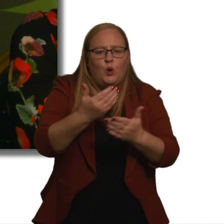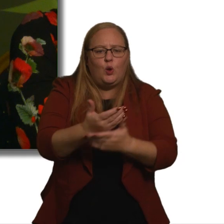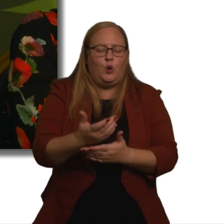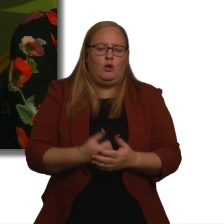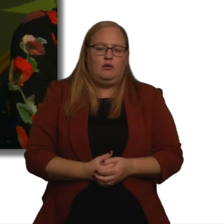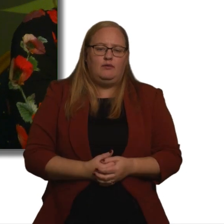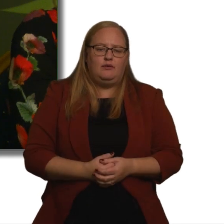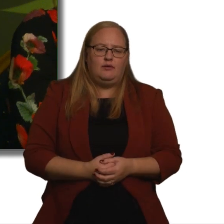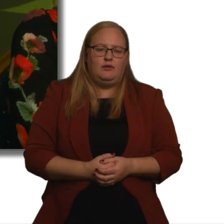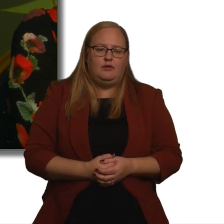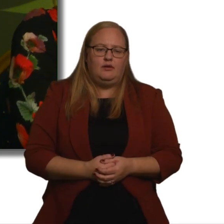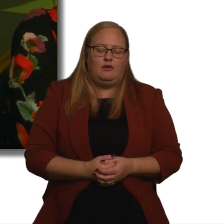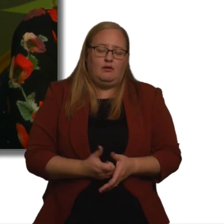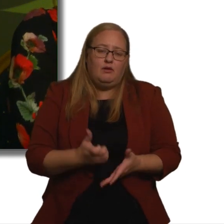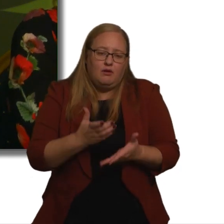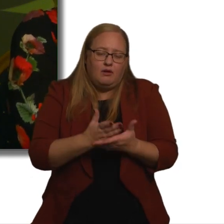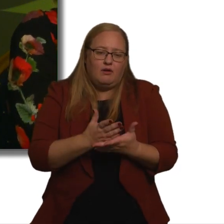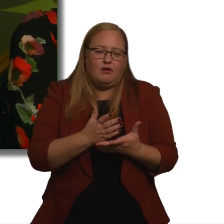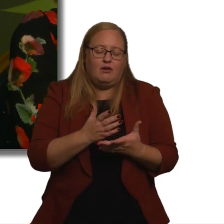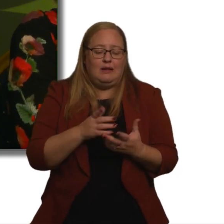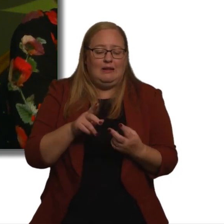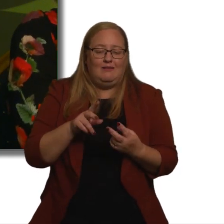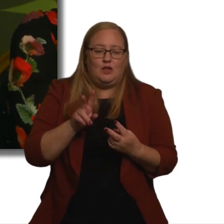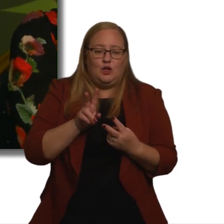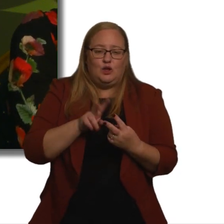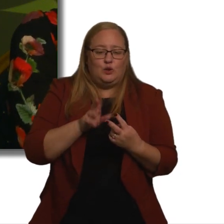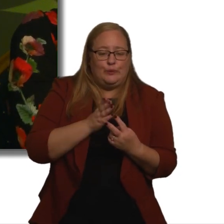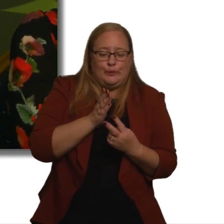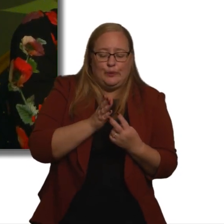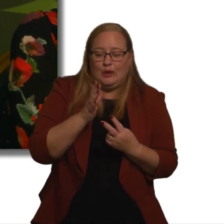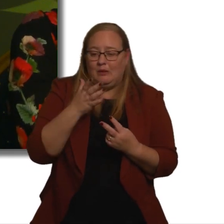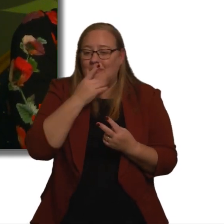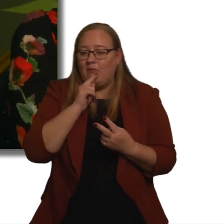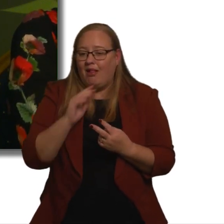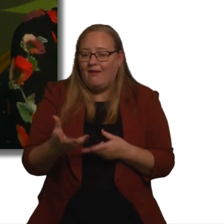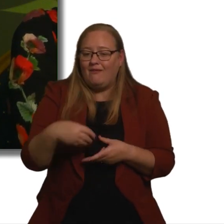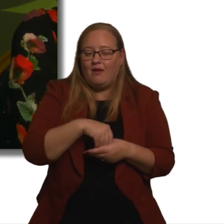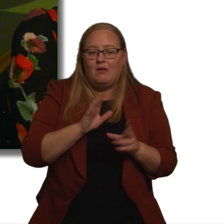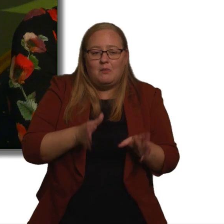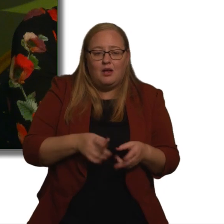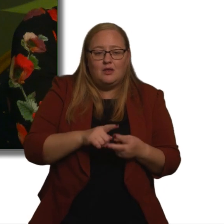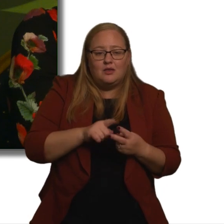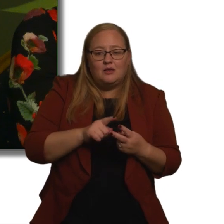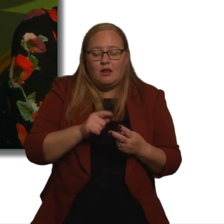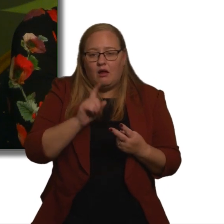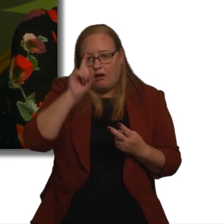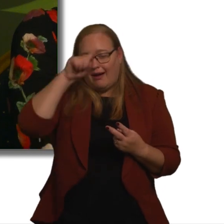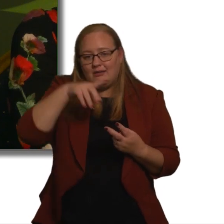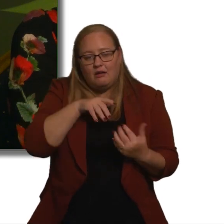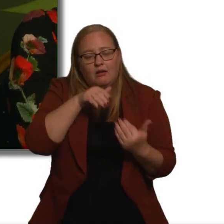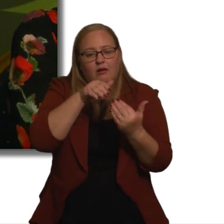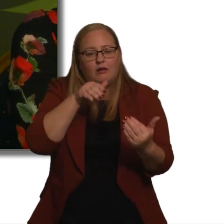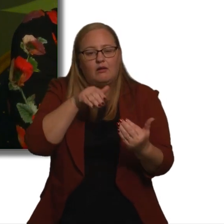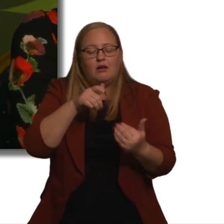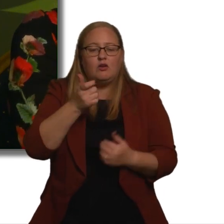Debbie shared, it really is around that two-way, that we need people to get involved, we need them to share their perspectives, and we'll only come up with the roles,